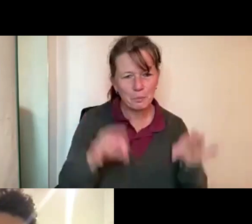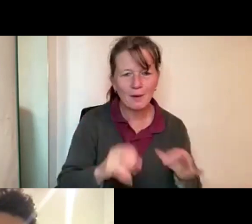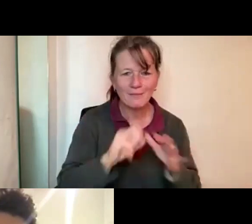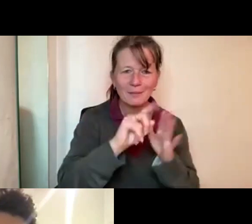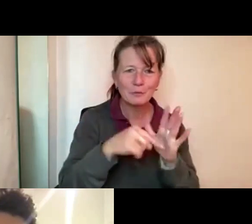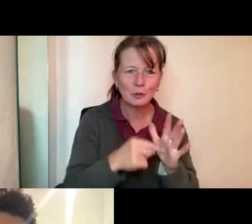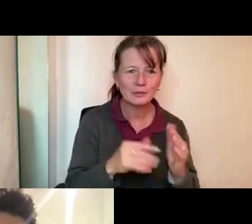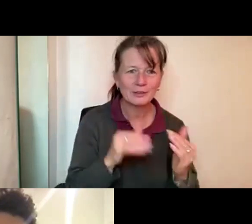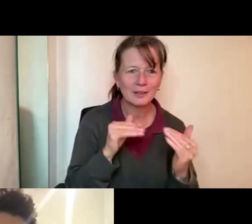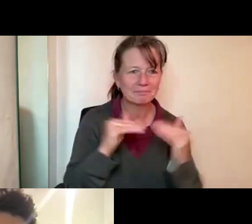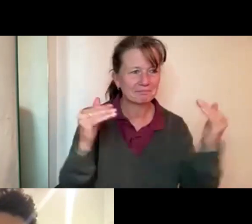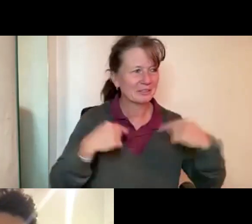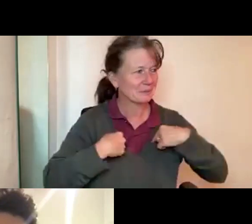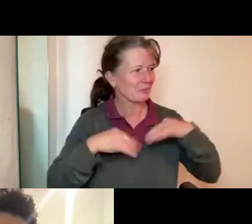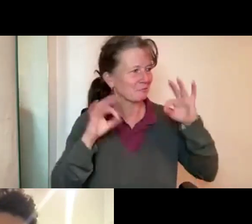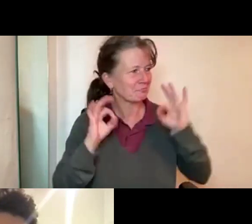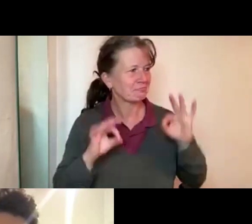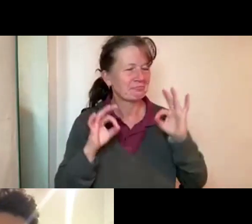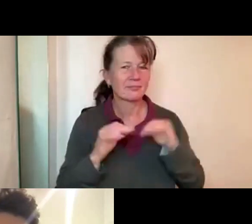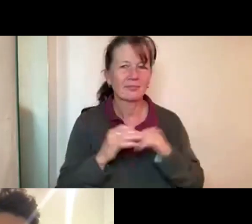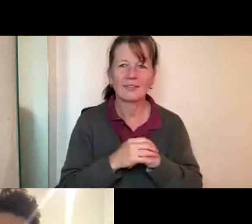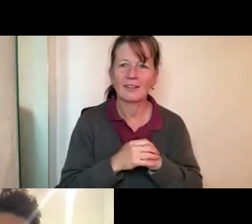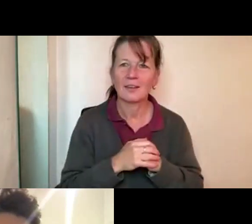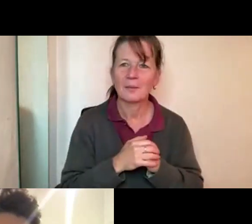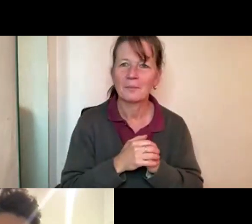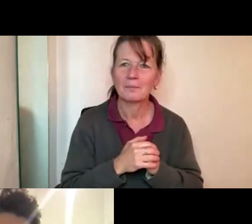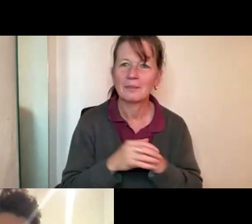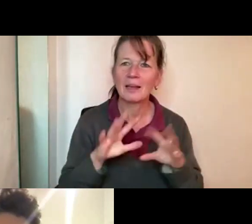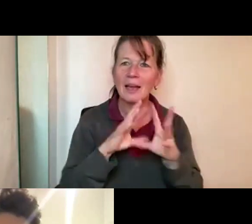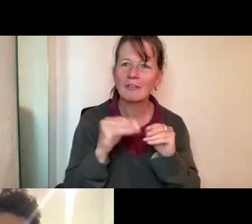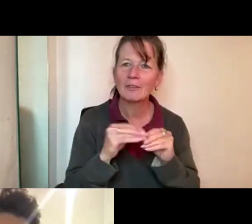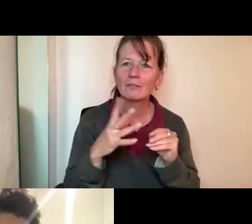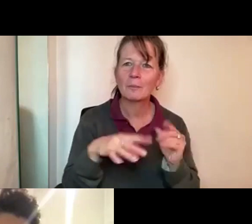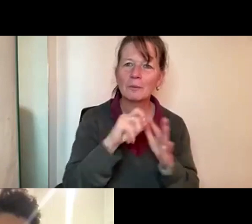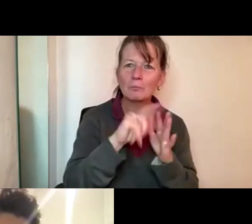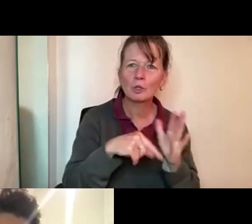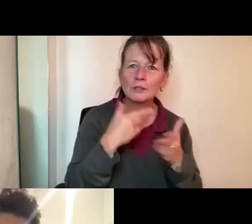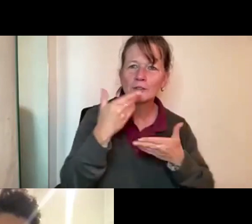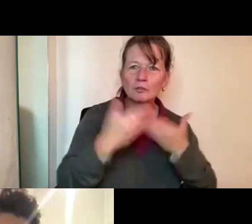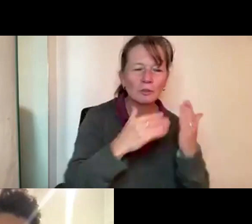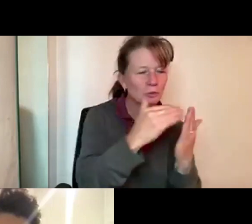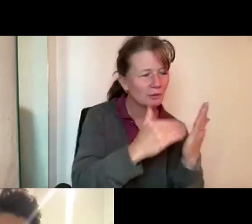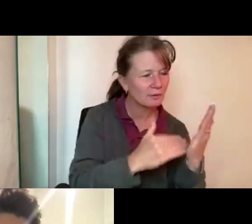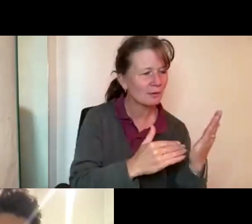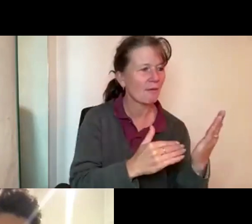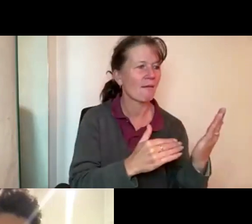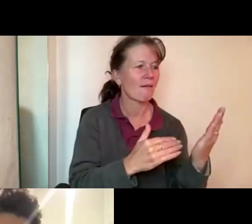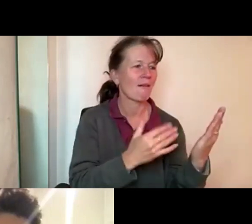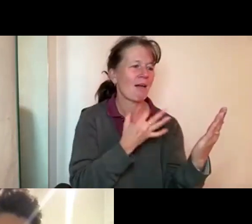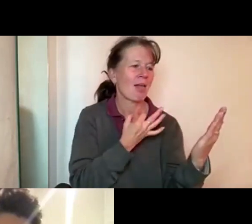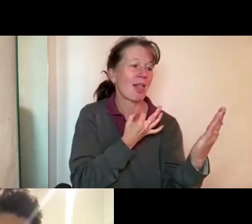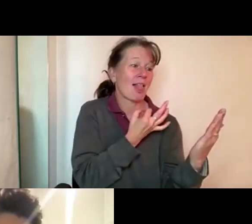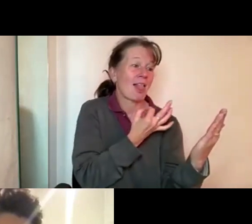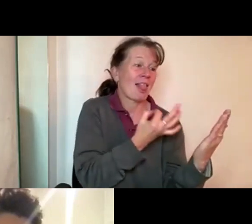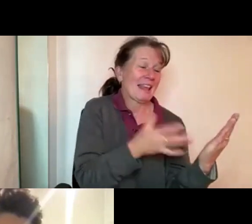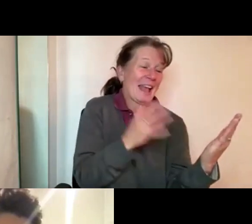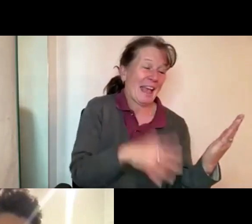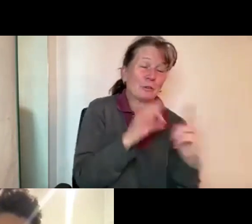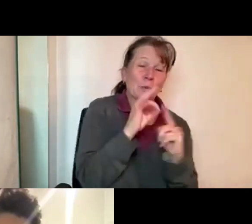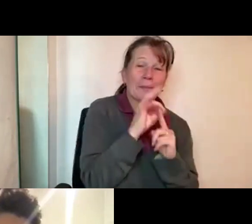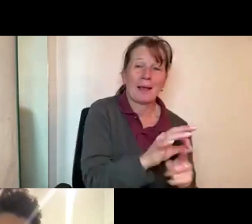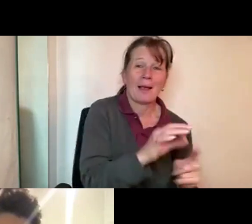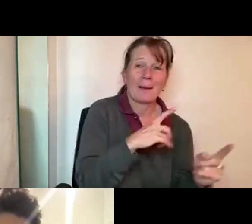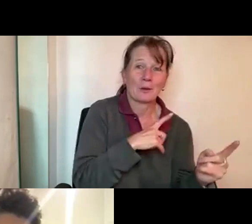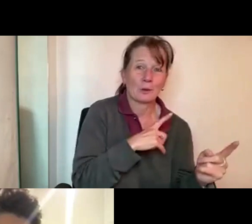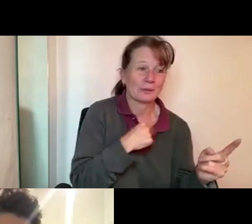me, really. So everything from the project description was calling me to apply because I'm into